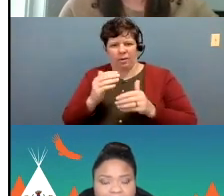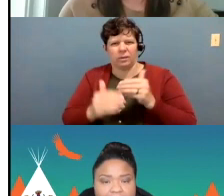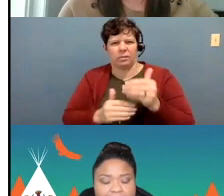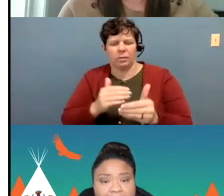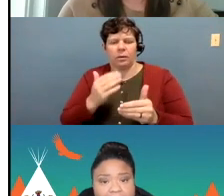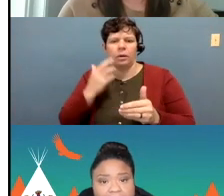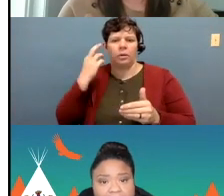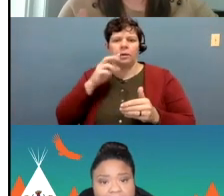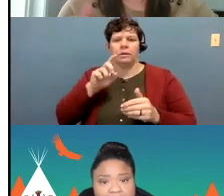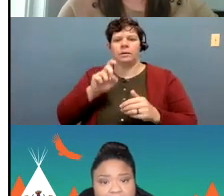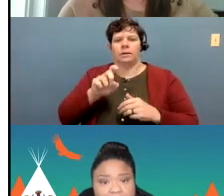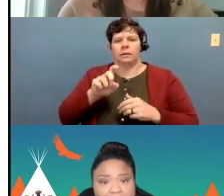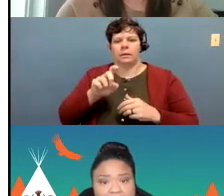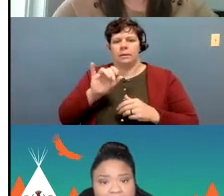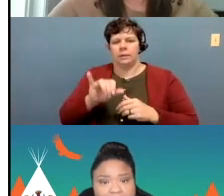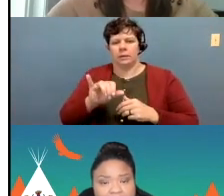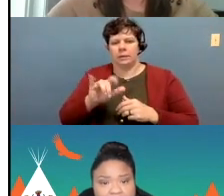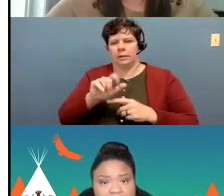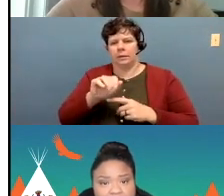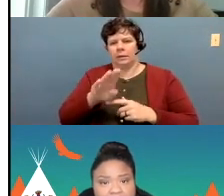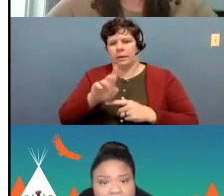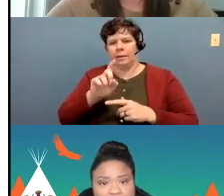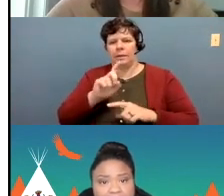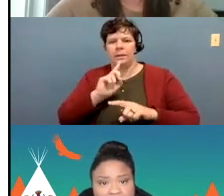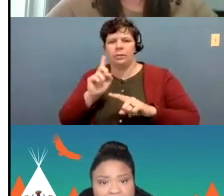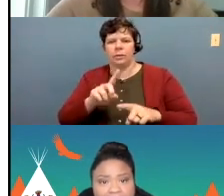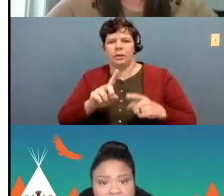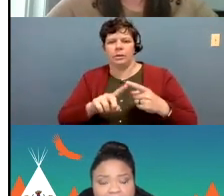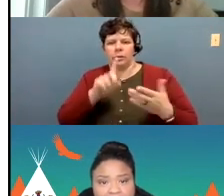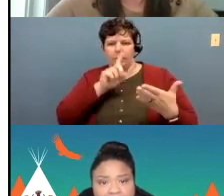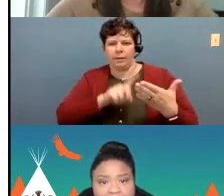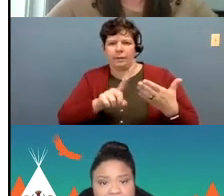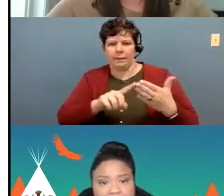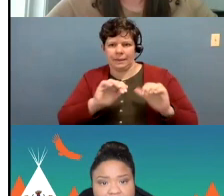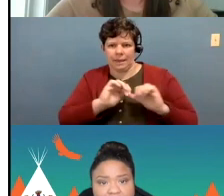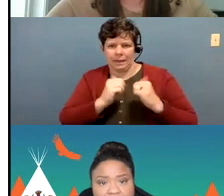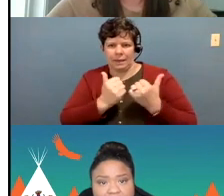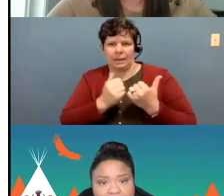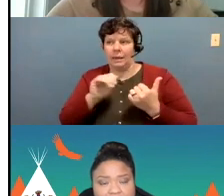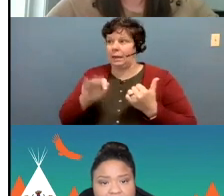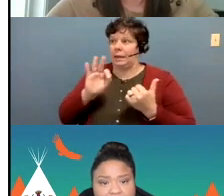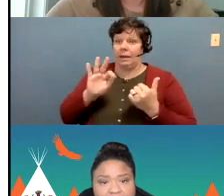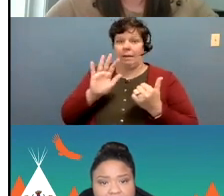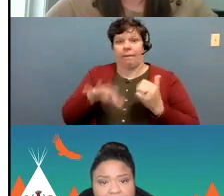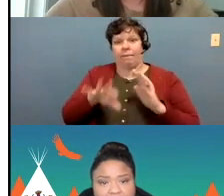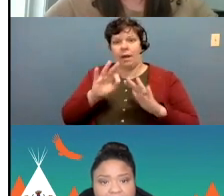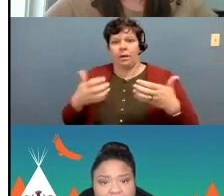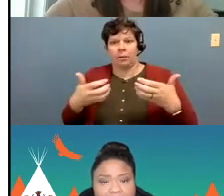the lab needs to respond to that investigating agency if there is ever an association or a